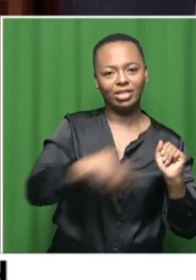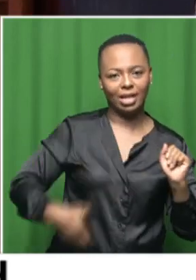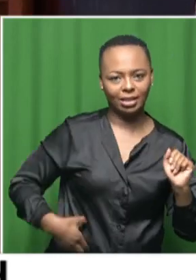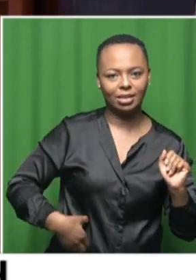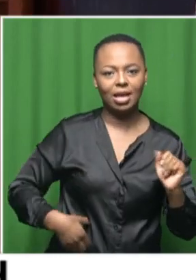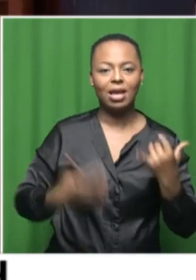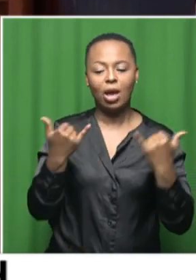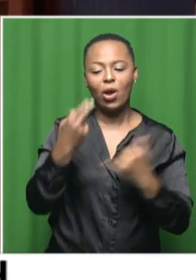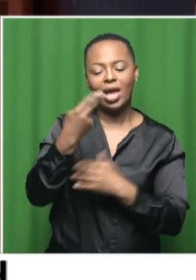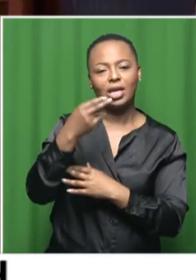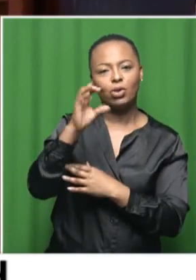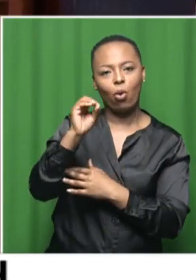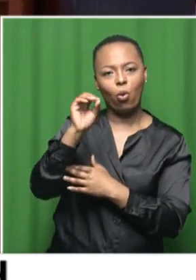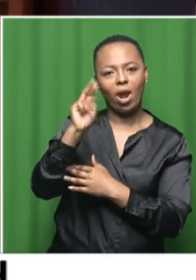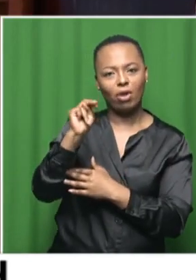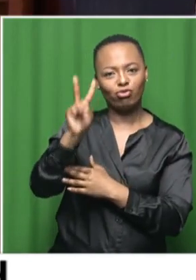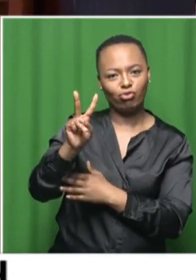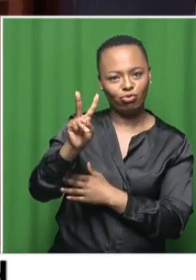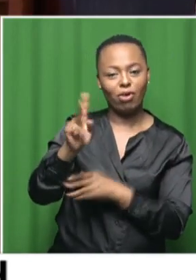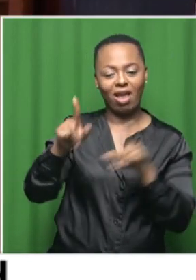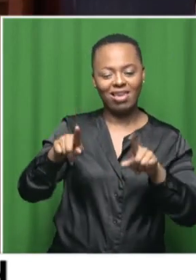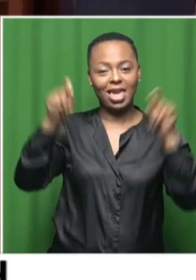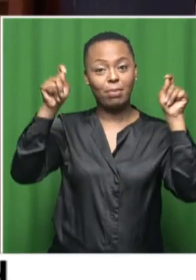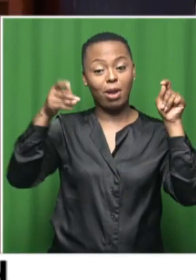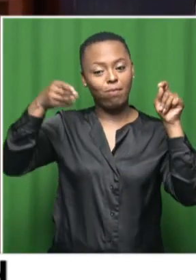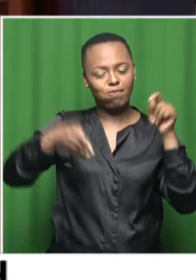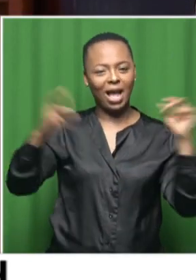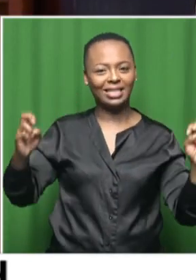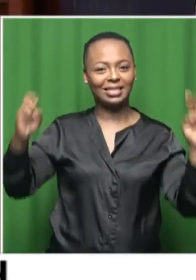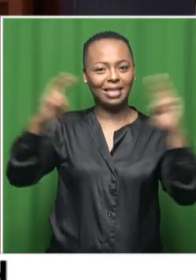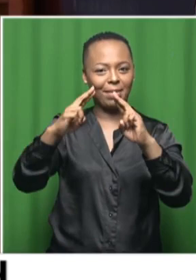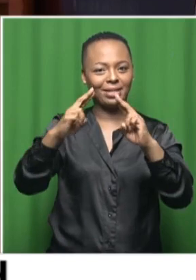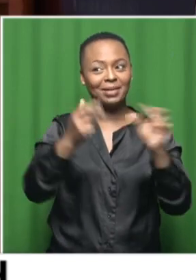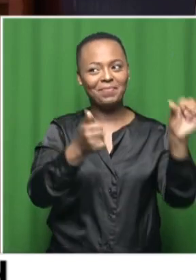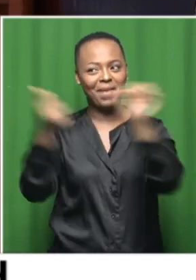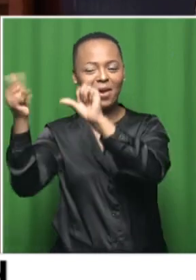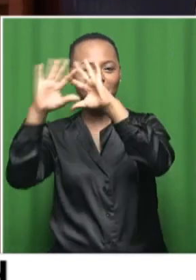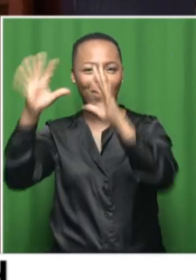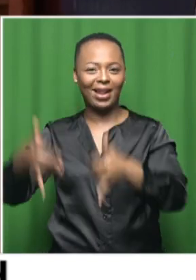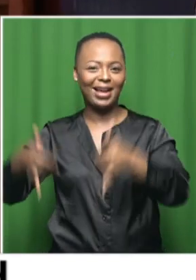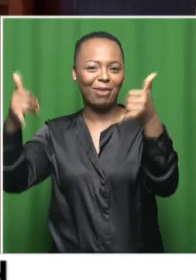Cape Town at a later stage. But for now, it's back to the World Cup stories there in studio.